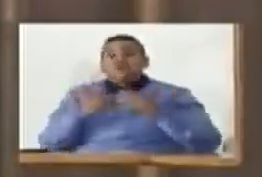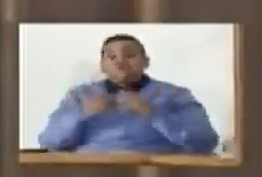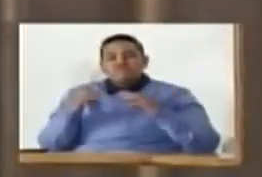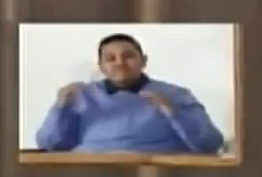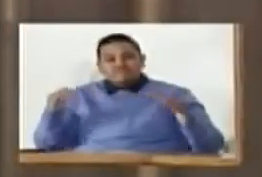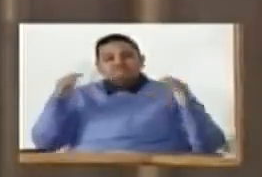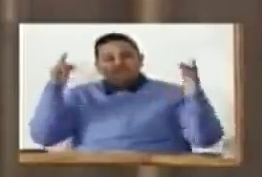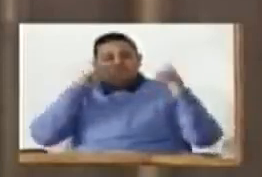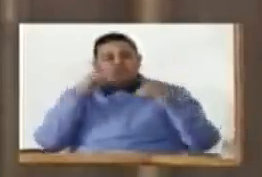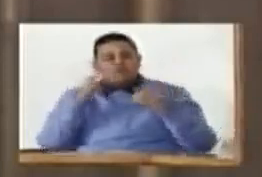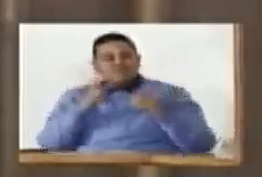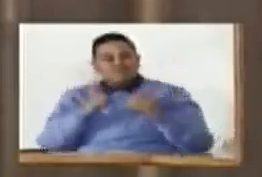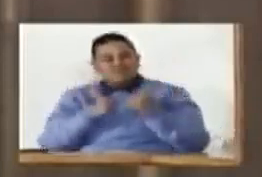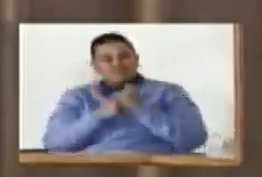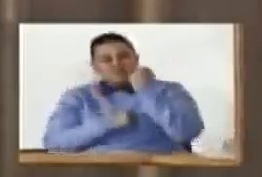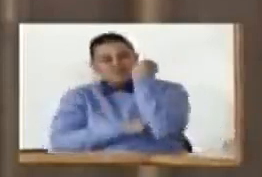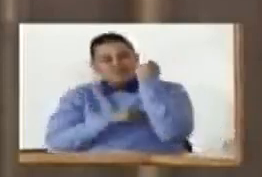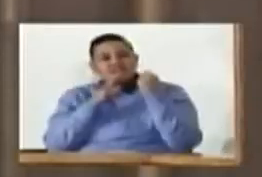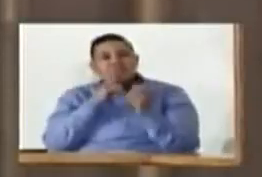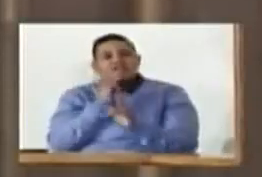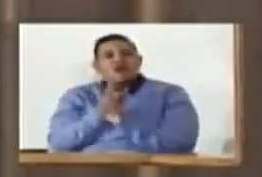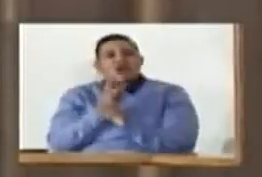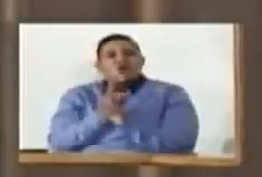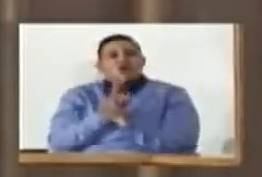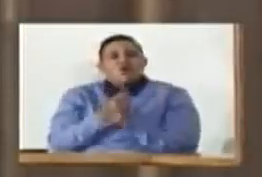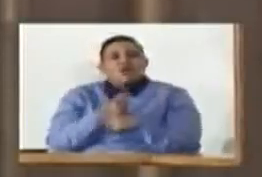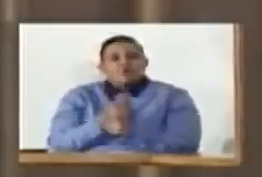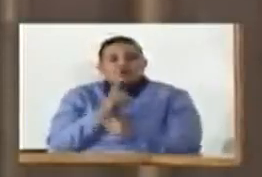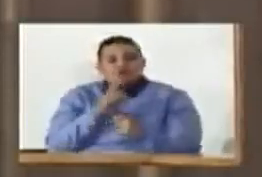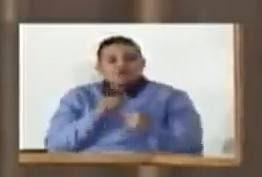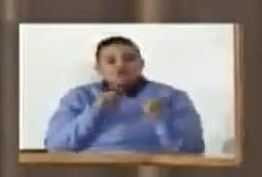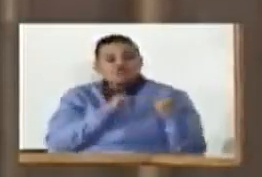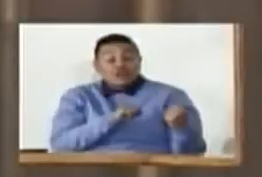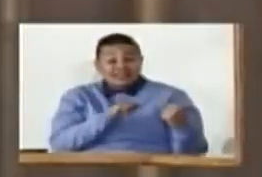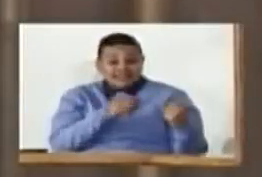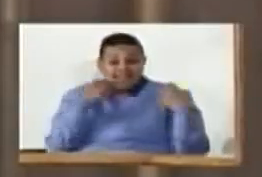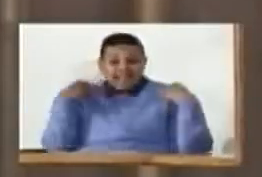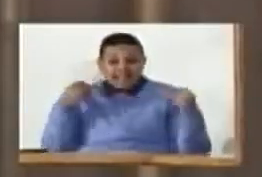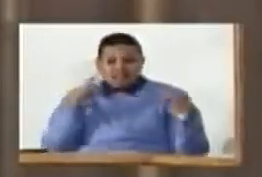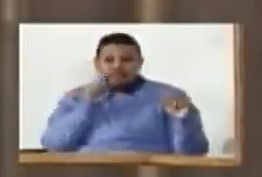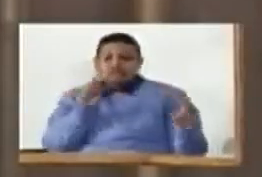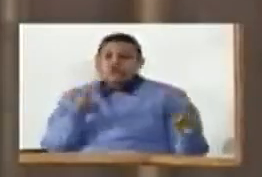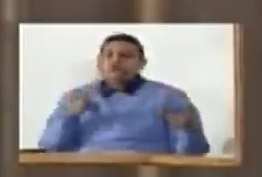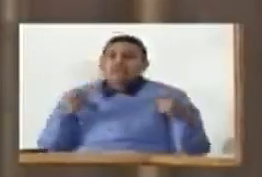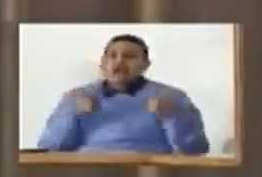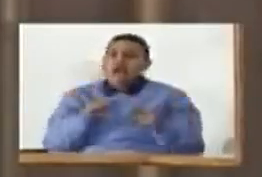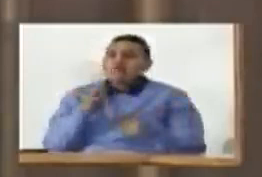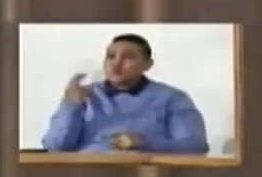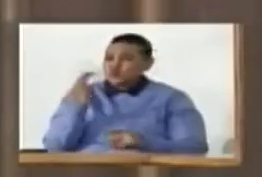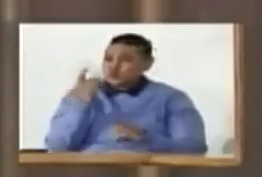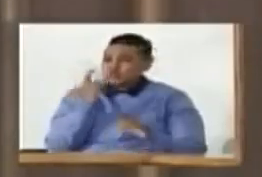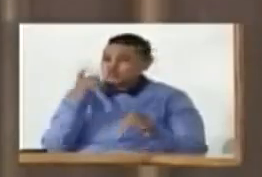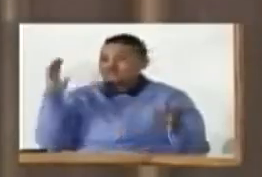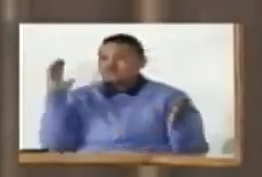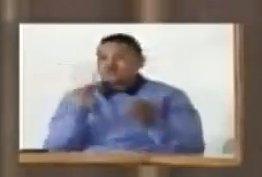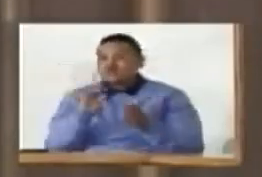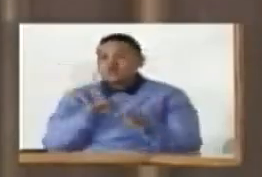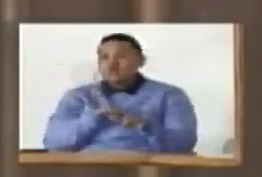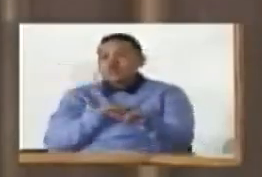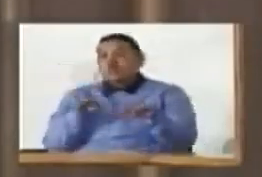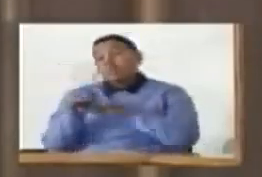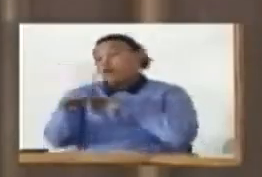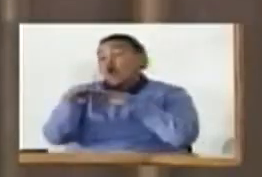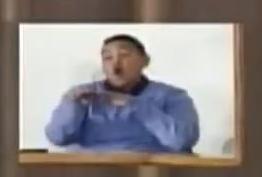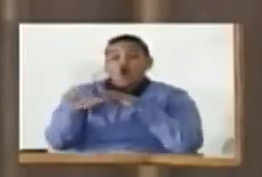products, strengthen the health response to the harmful use, reduce road traffic accidents as